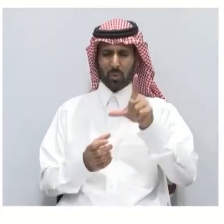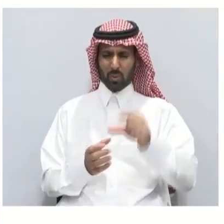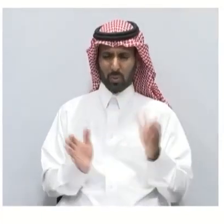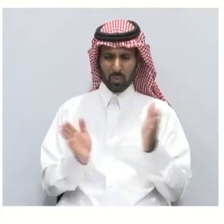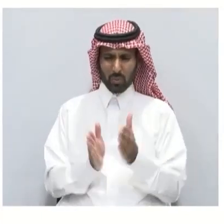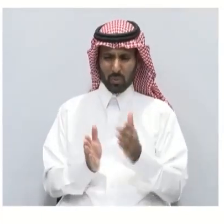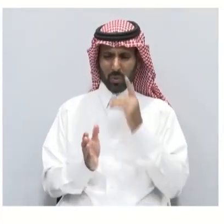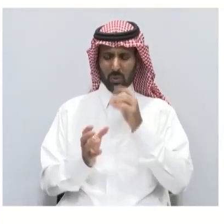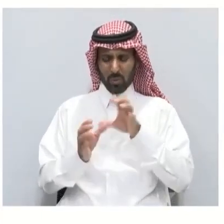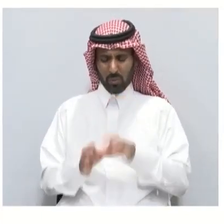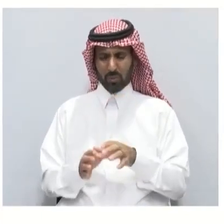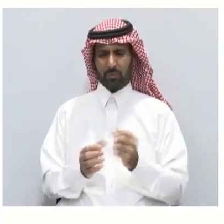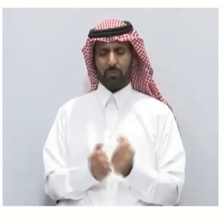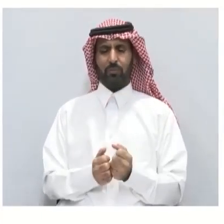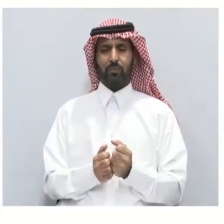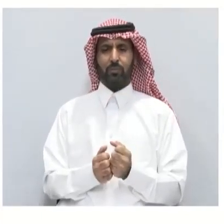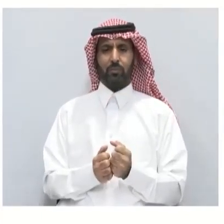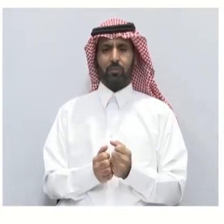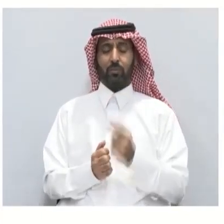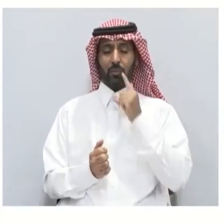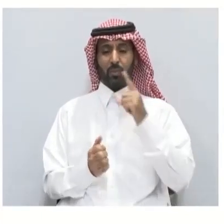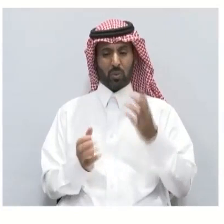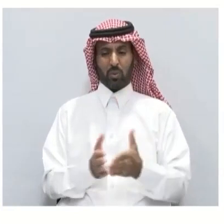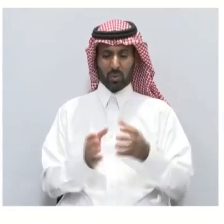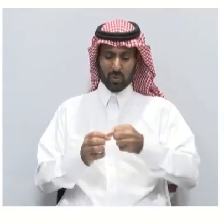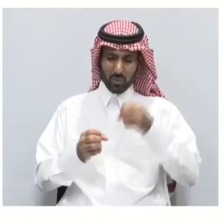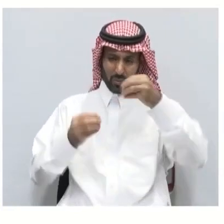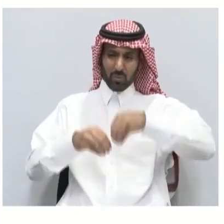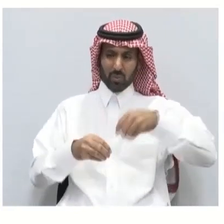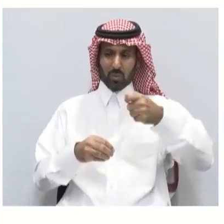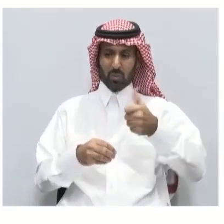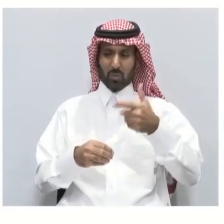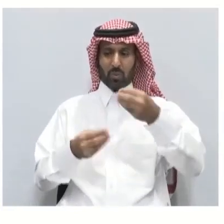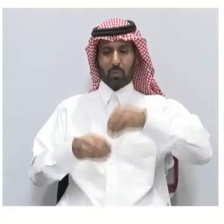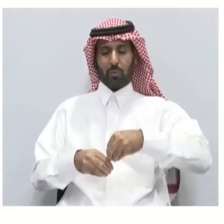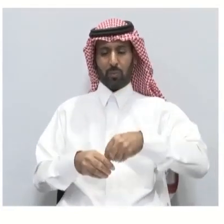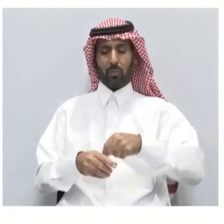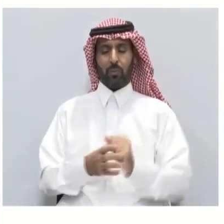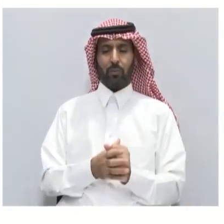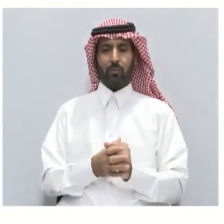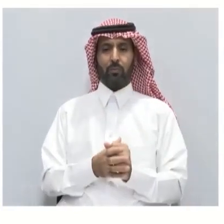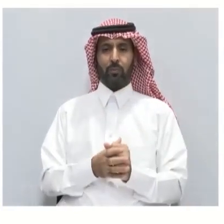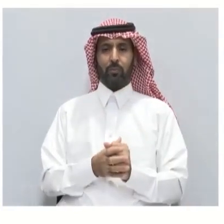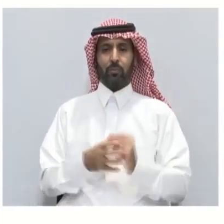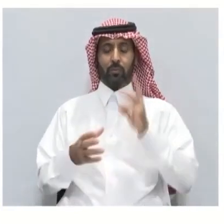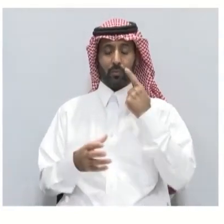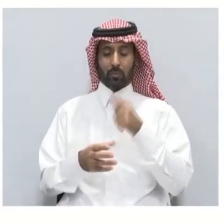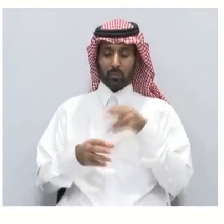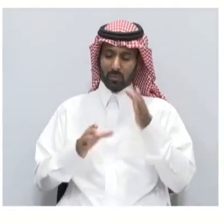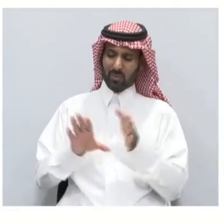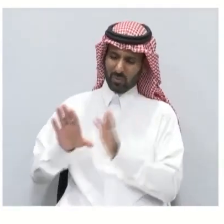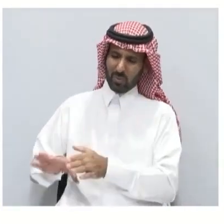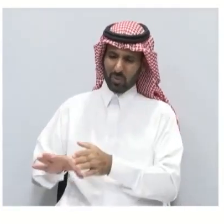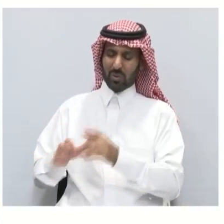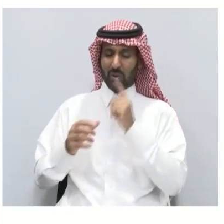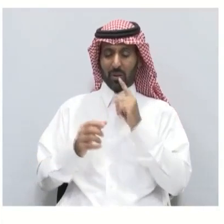stolen was a compact car. It was so small that it could not carry all of the cash, and the robbers were forced to abandon more than